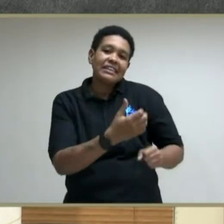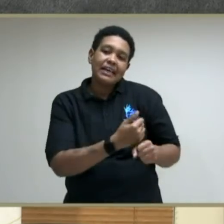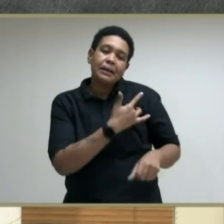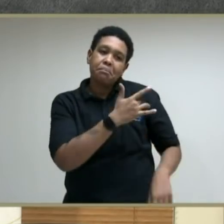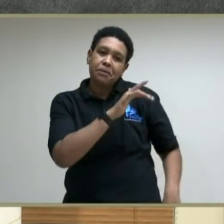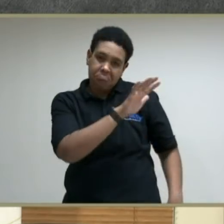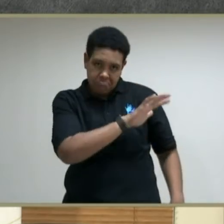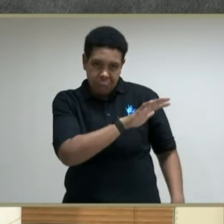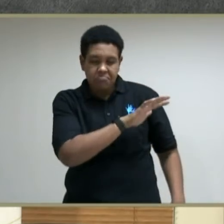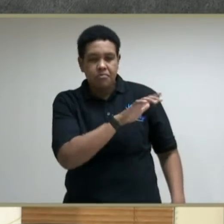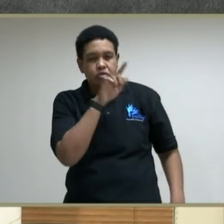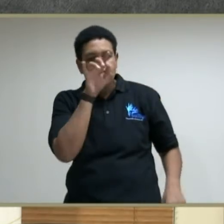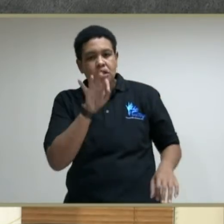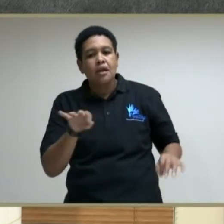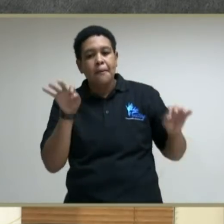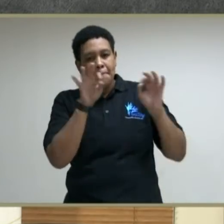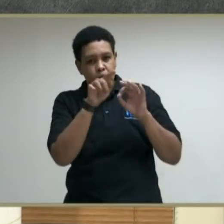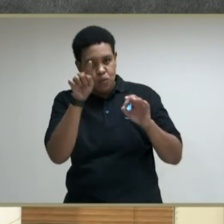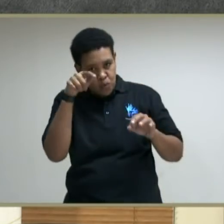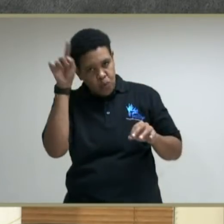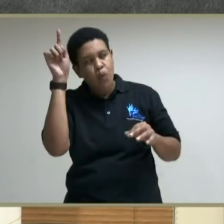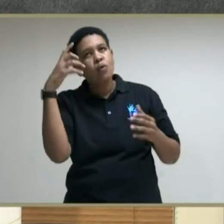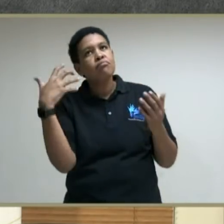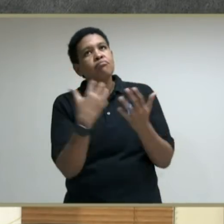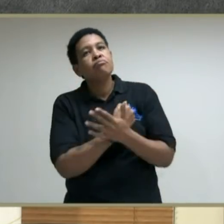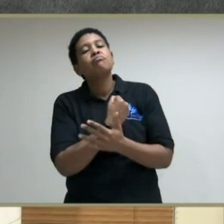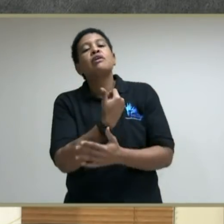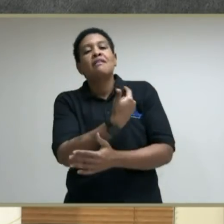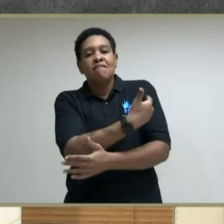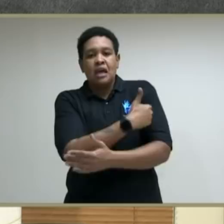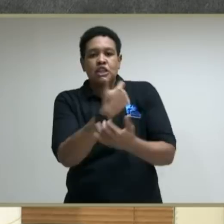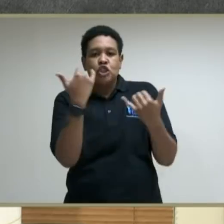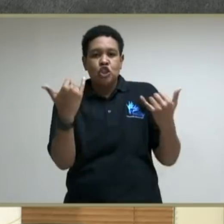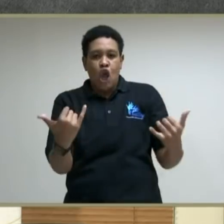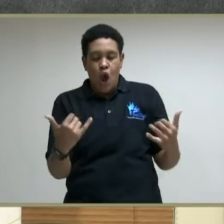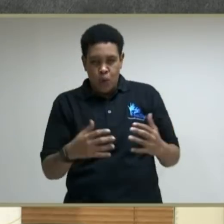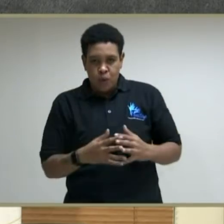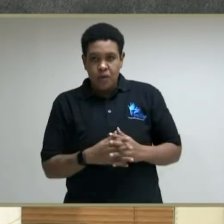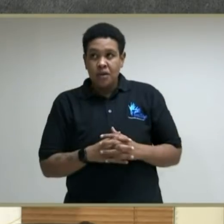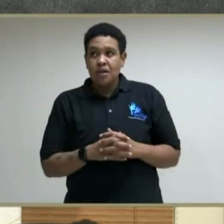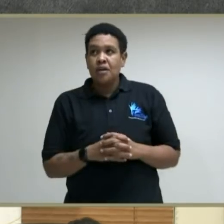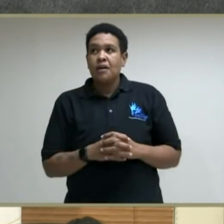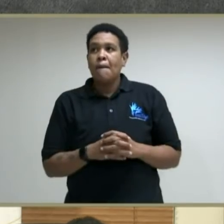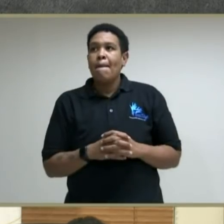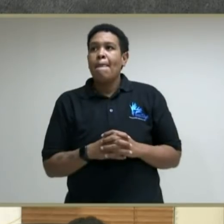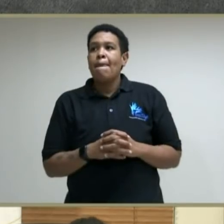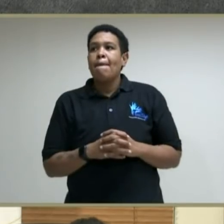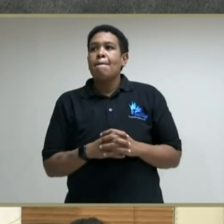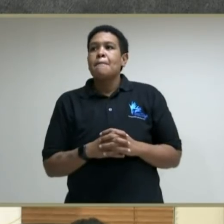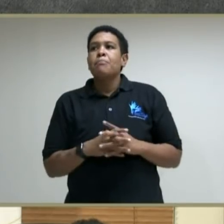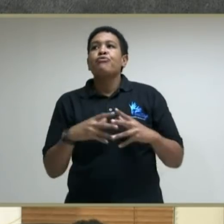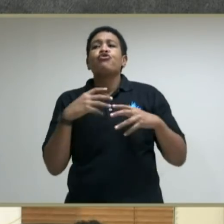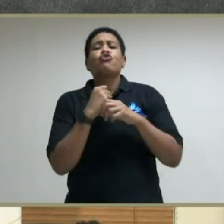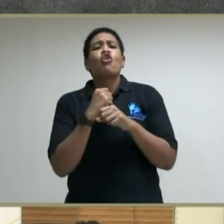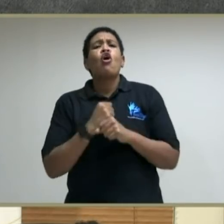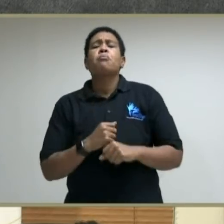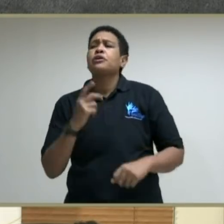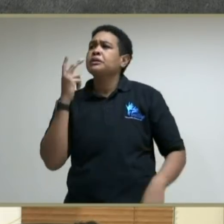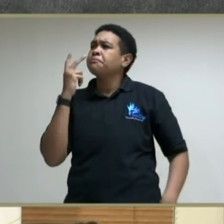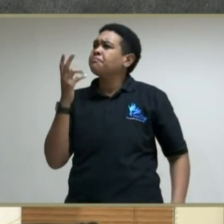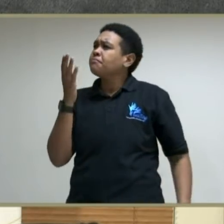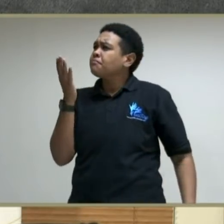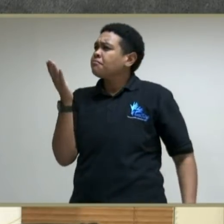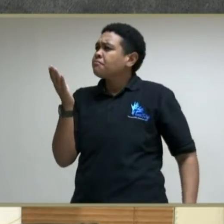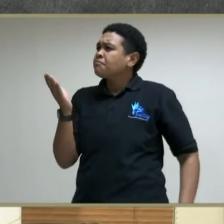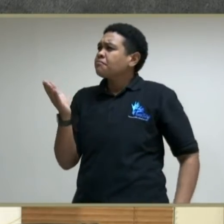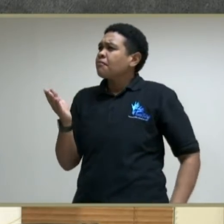unvaccinated. So it is important that you get vaccinated now. So just a summary of our indicators, still